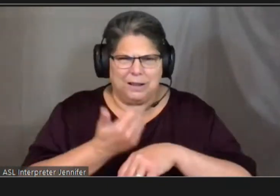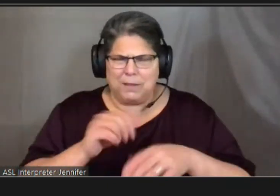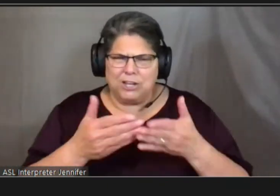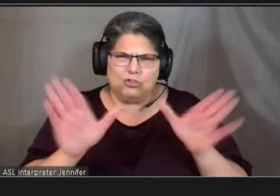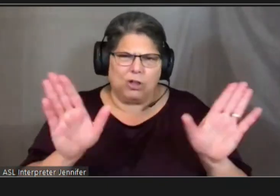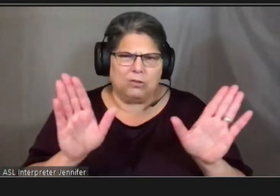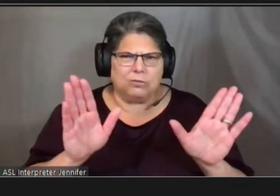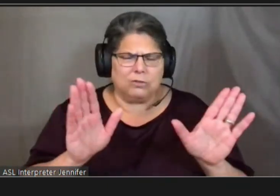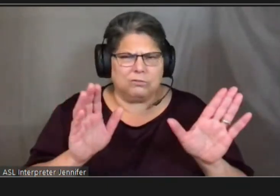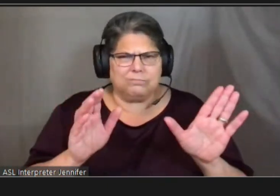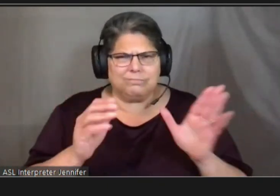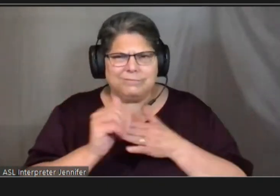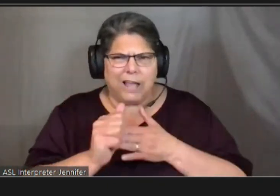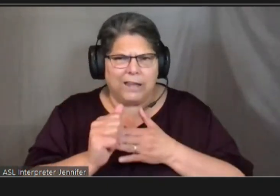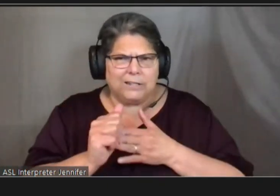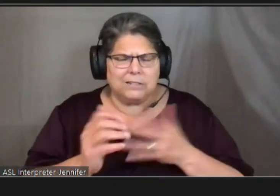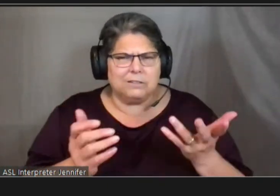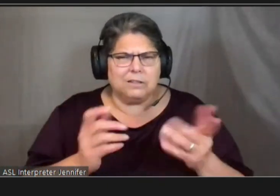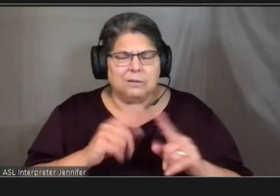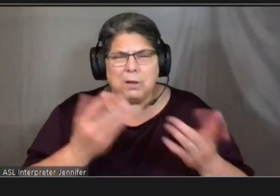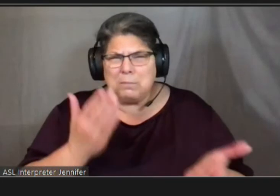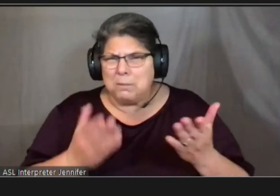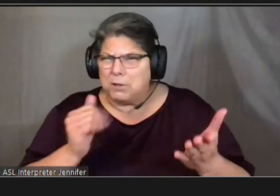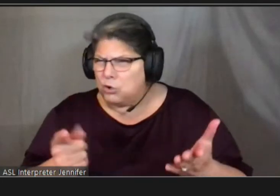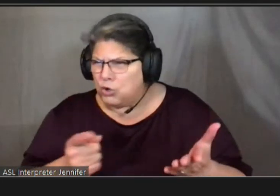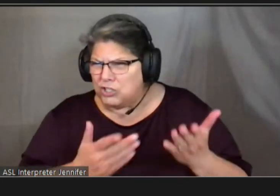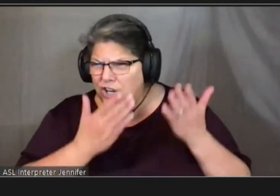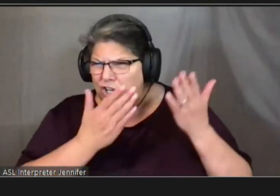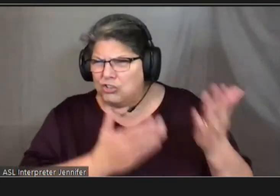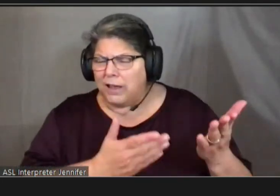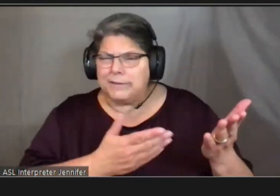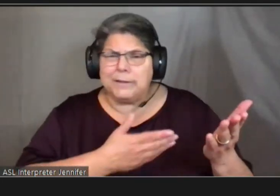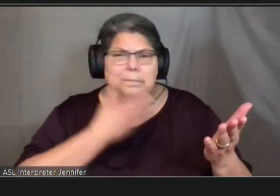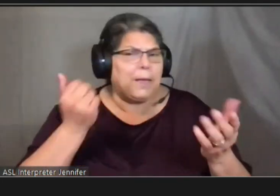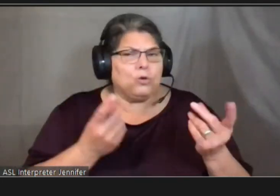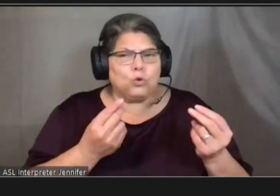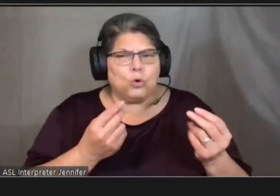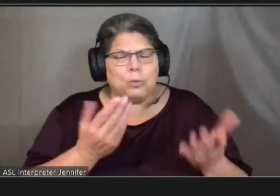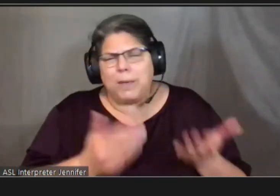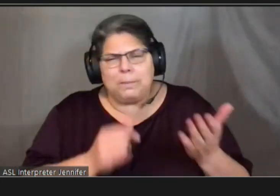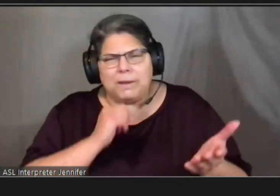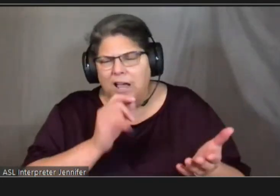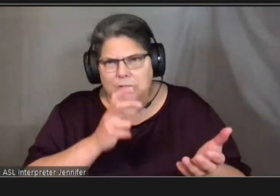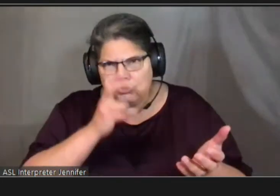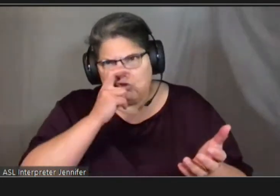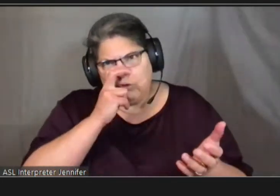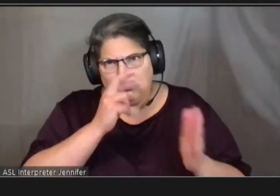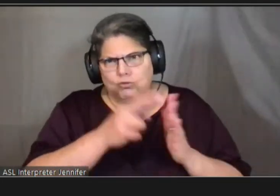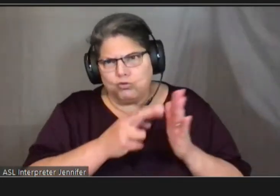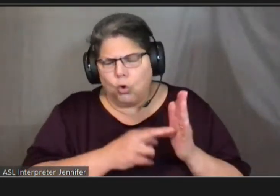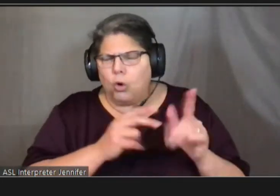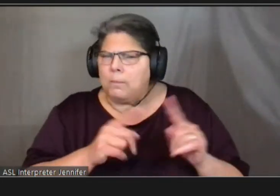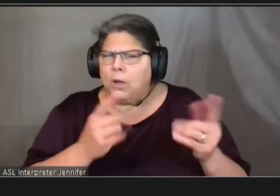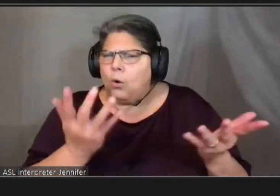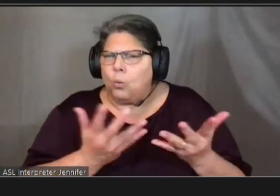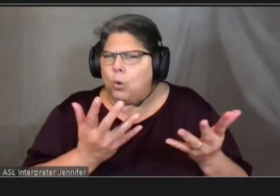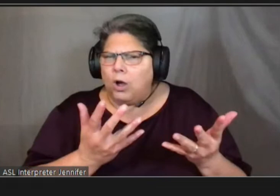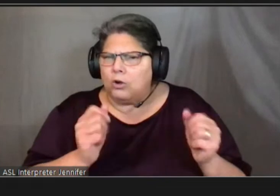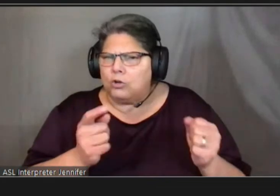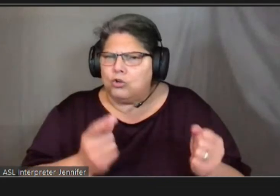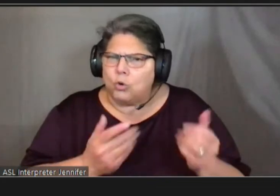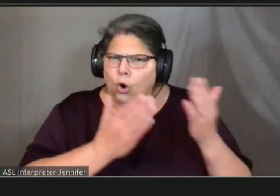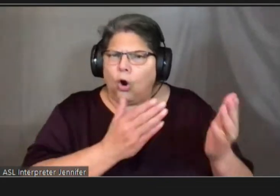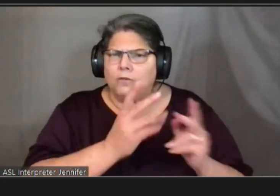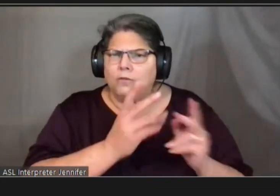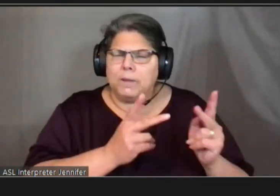like a best practice, if not a rigid guideline, a best practice. What is something people could offer as a